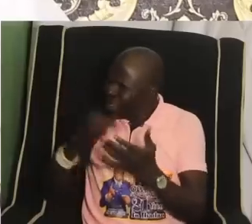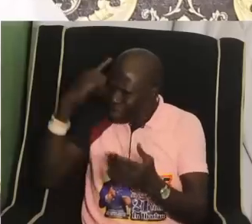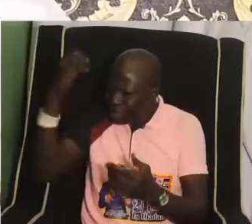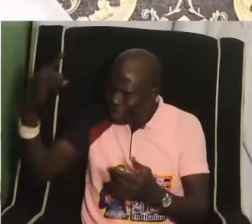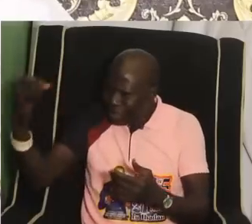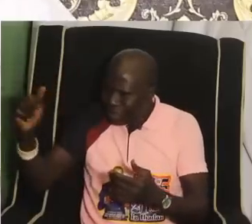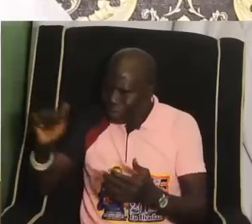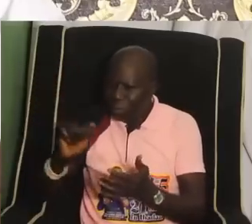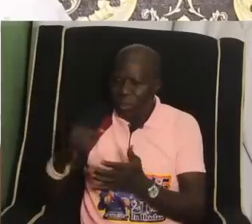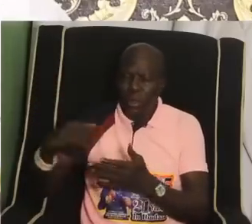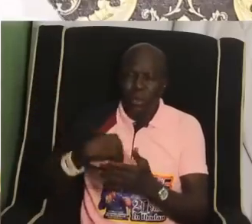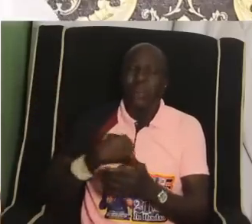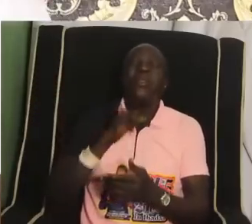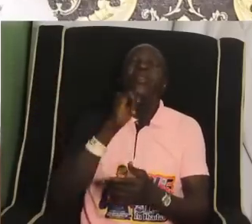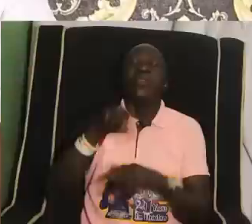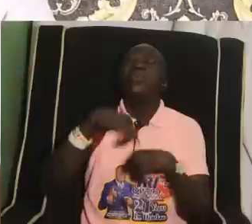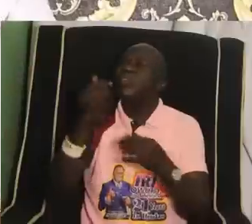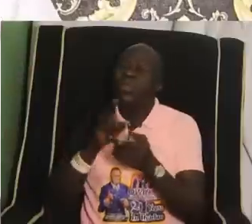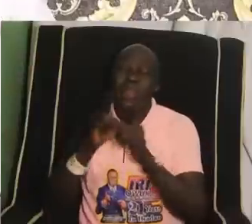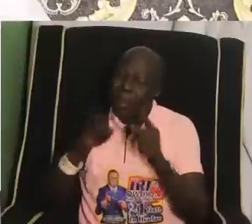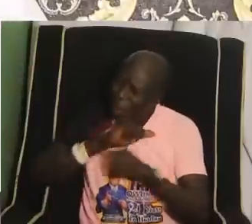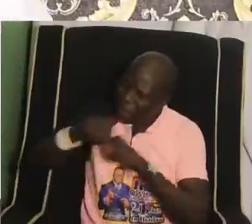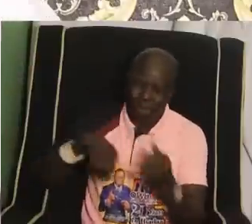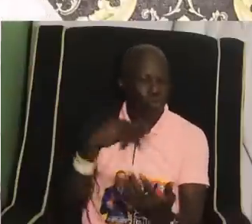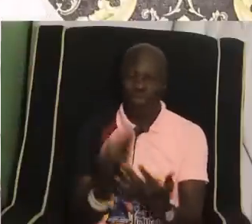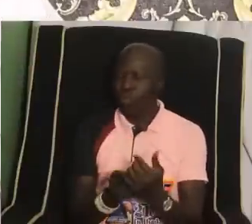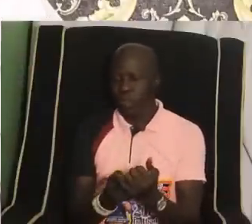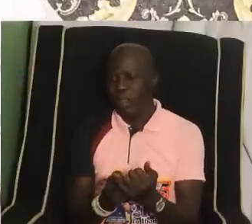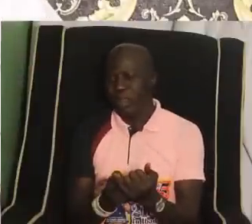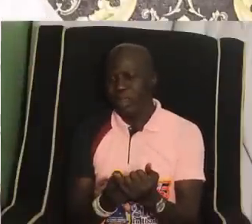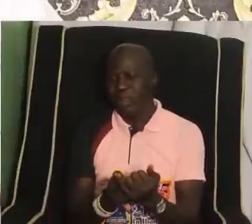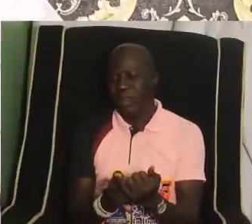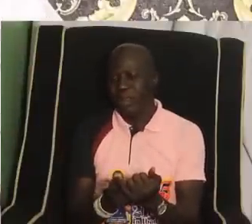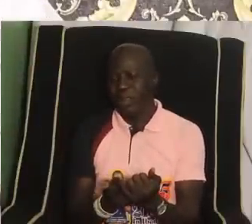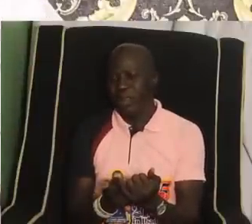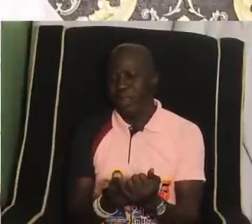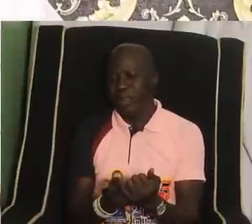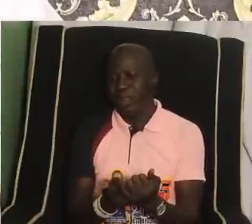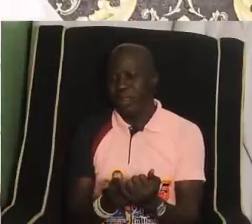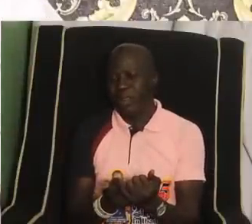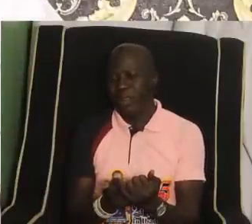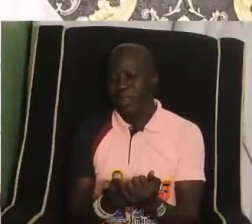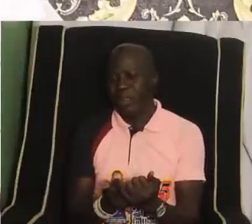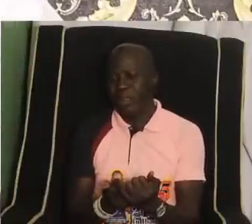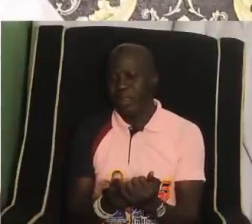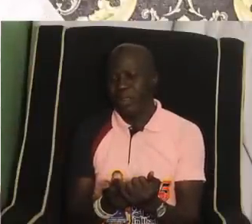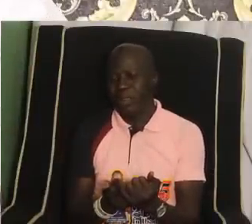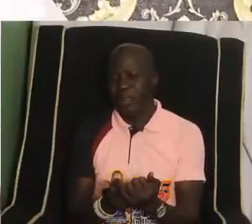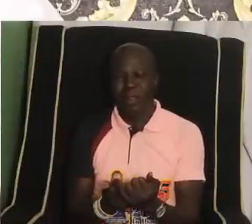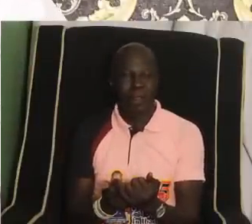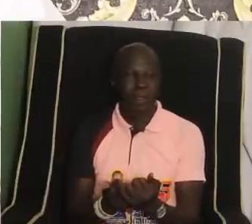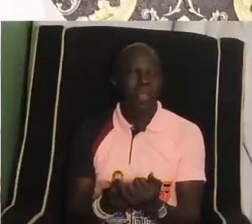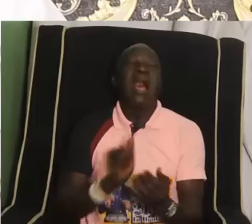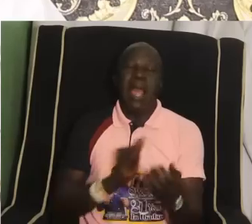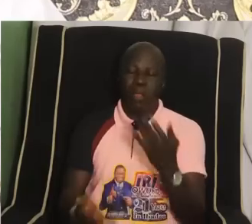My family, I love you, make meta. You see that we don't have limits. We have much time to explain this interpretation of dreams. We